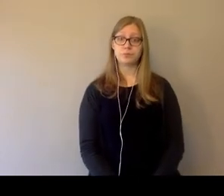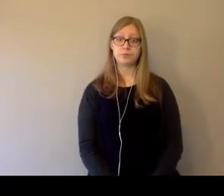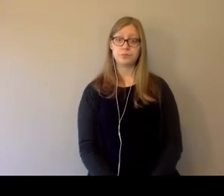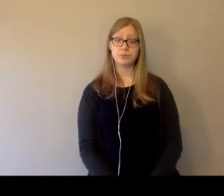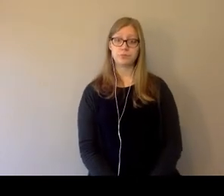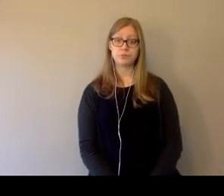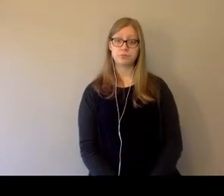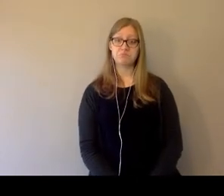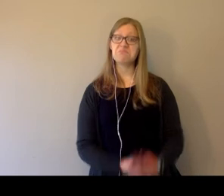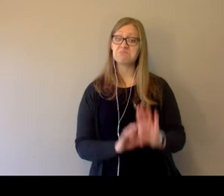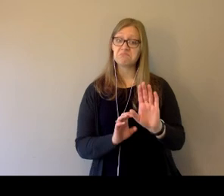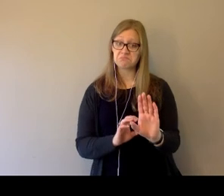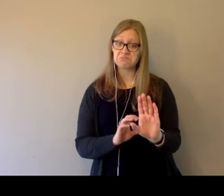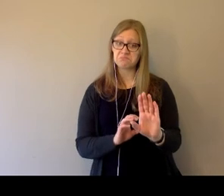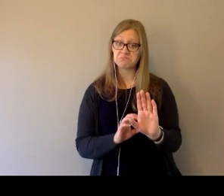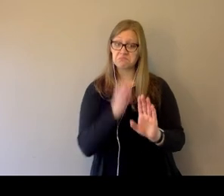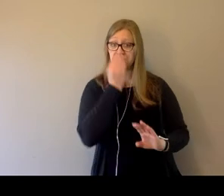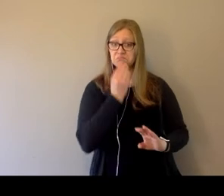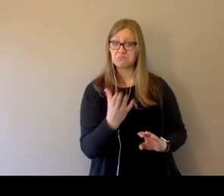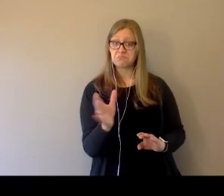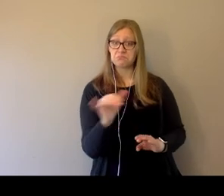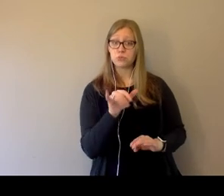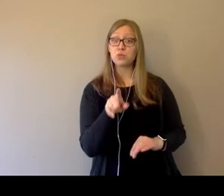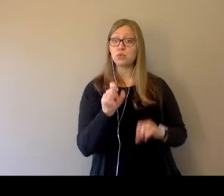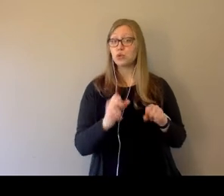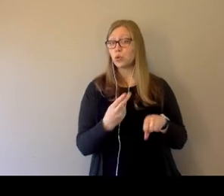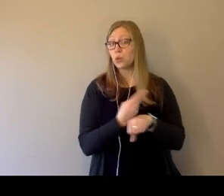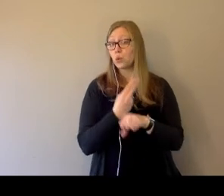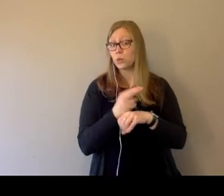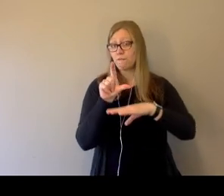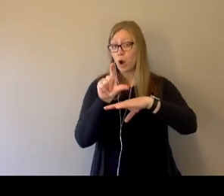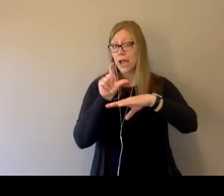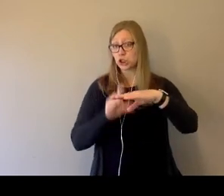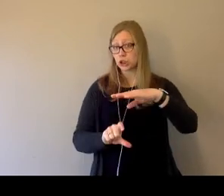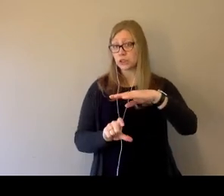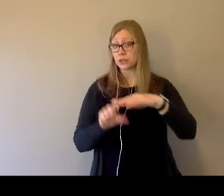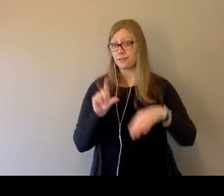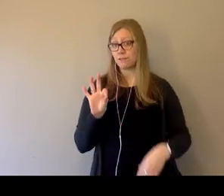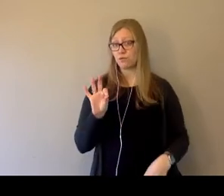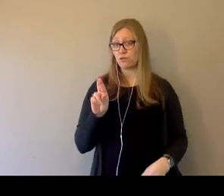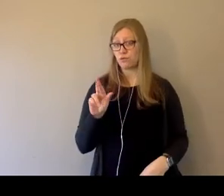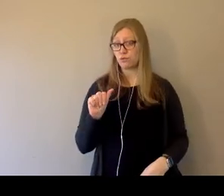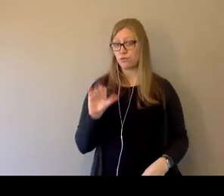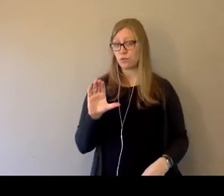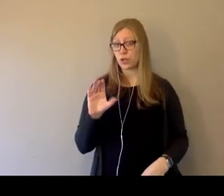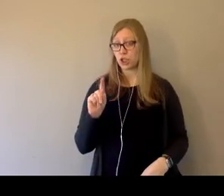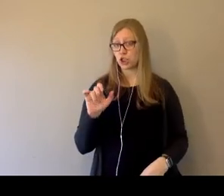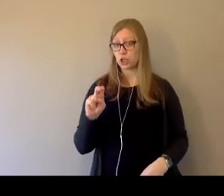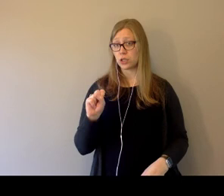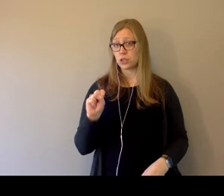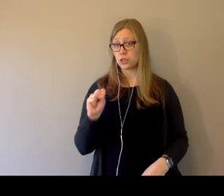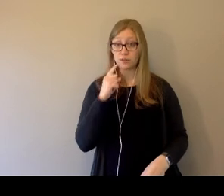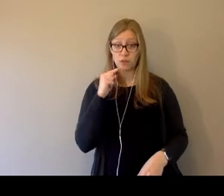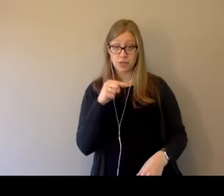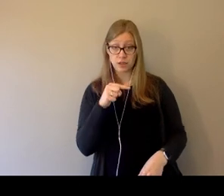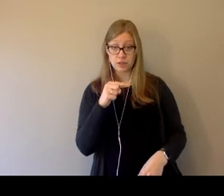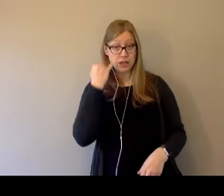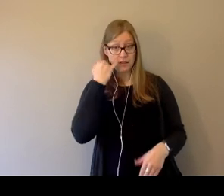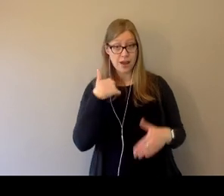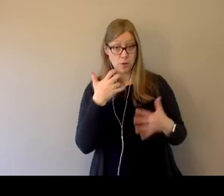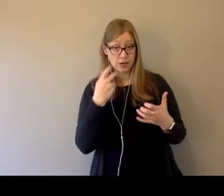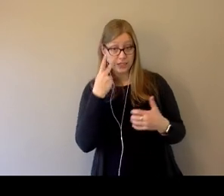I should point out that you could just use fractions as well to do this. So if I want to see if this is 2/3,